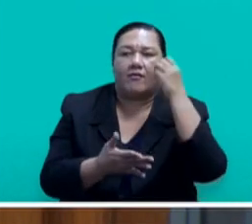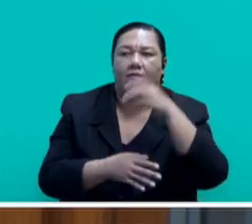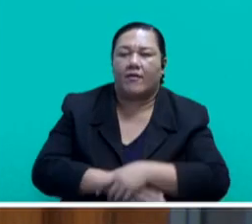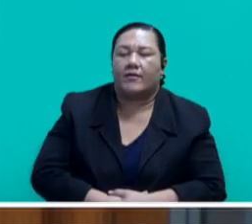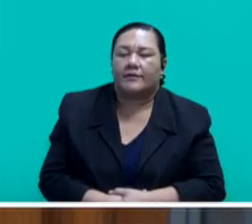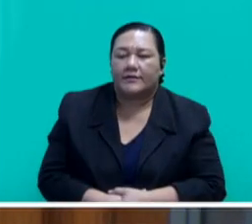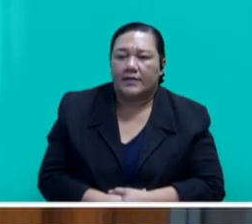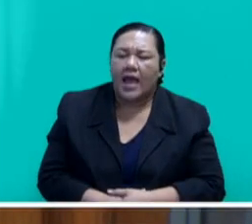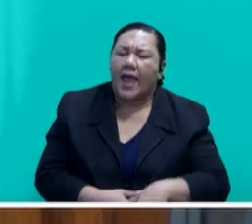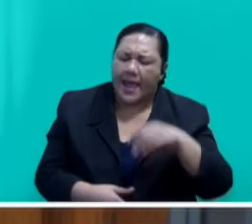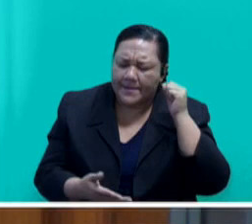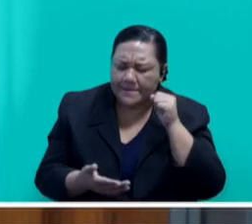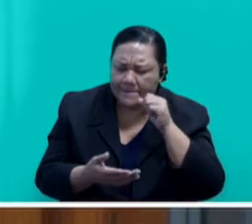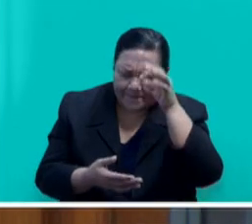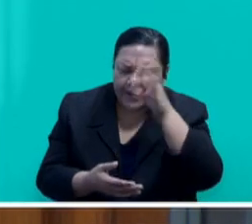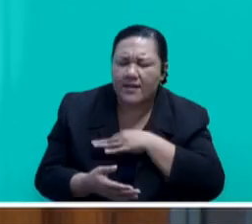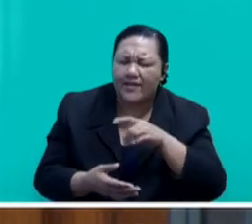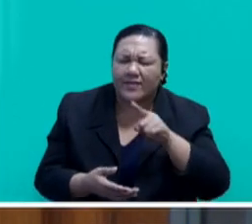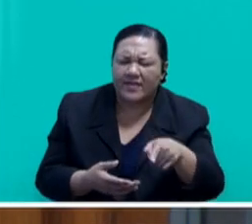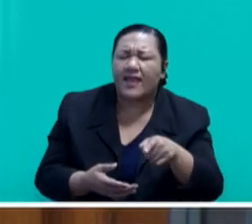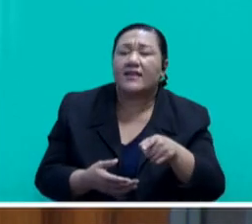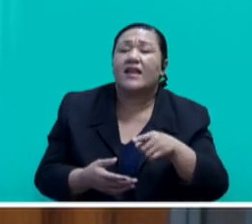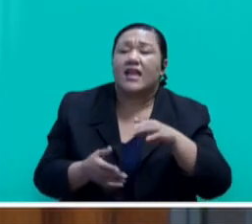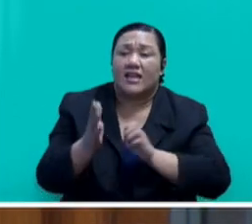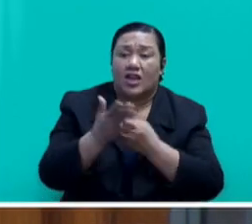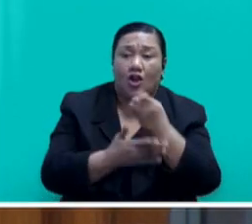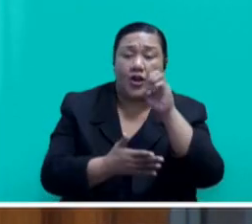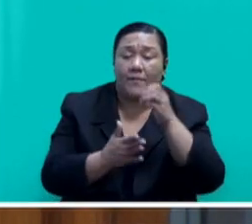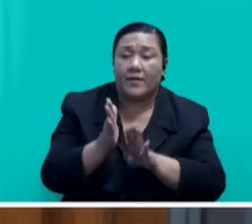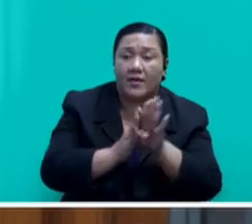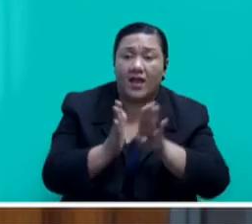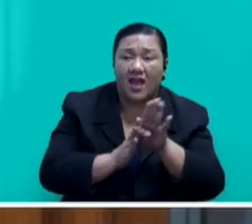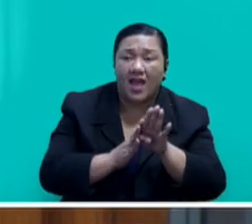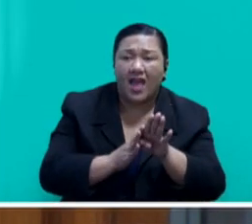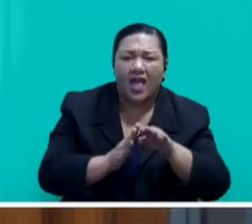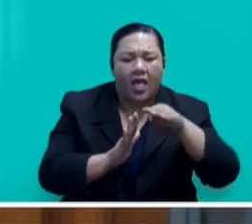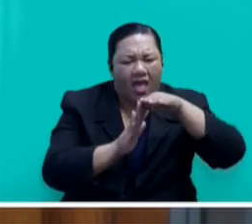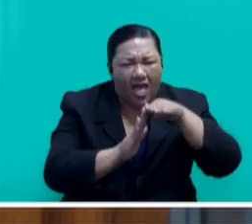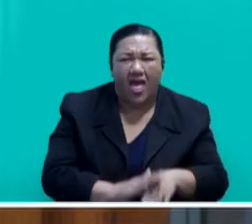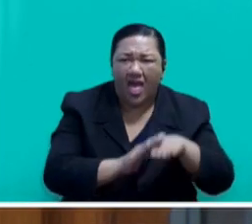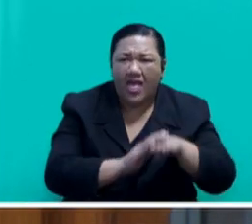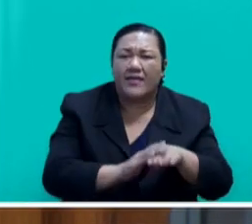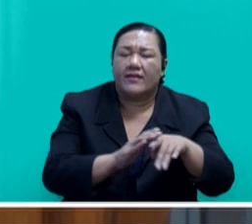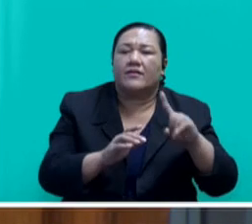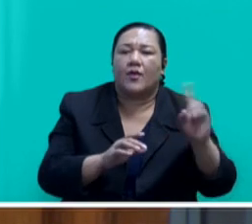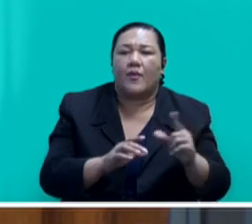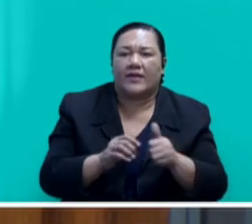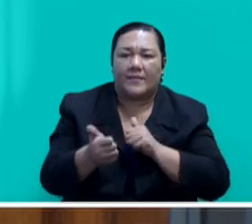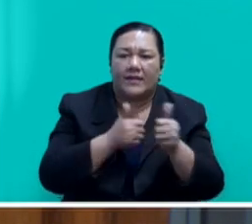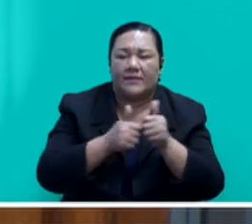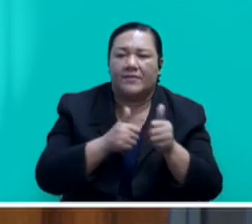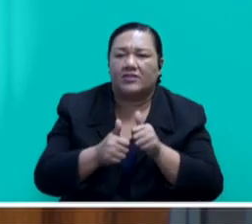the areas greatly suppressed by the previous administration. As custodian of these